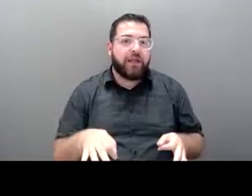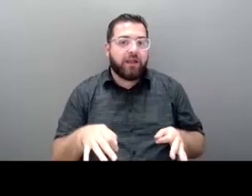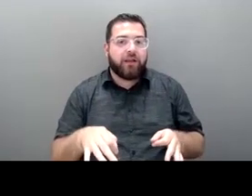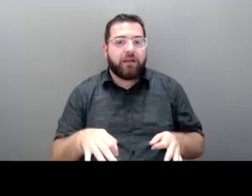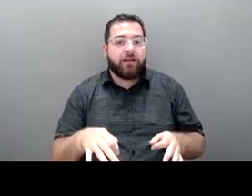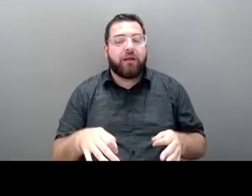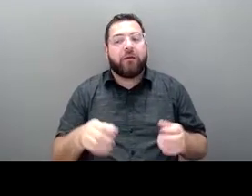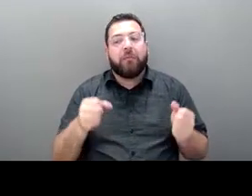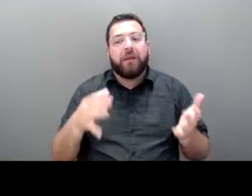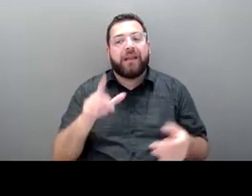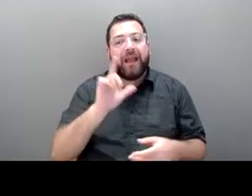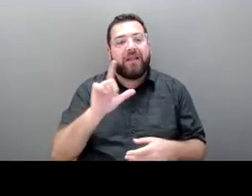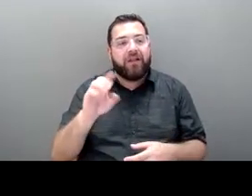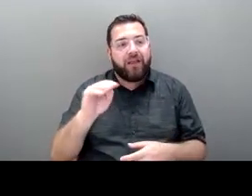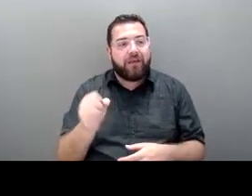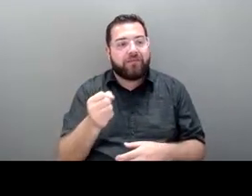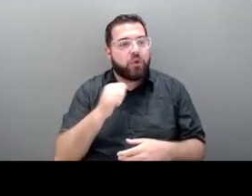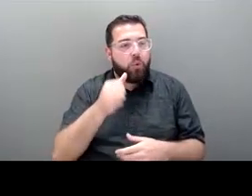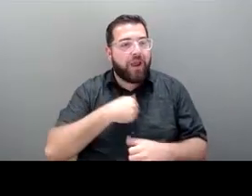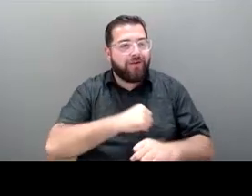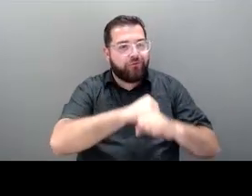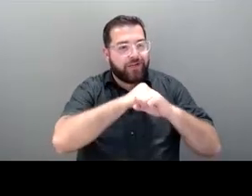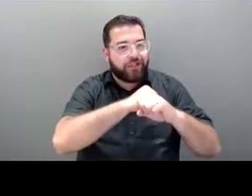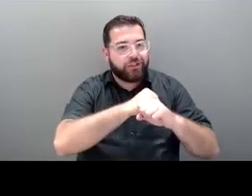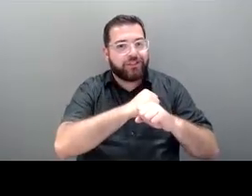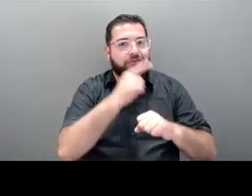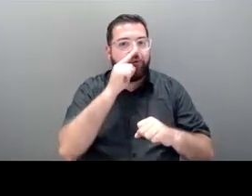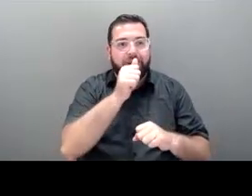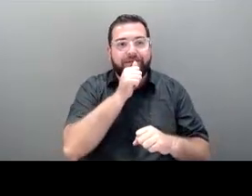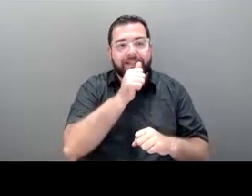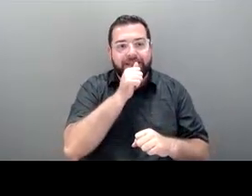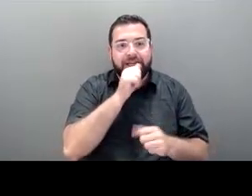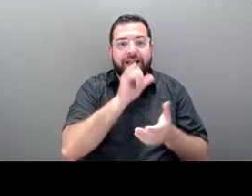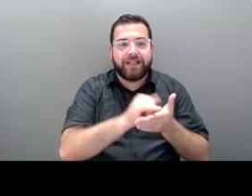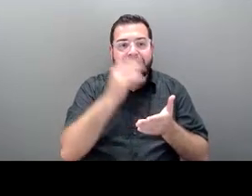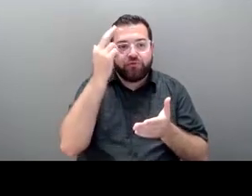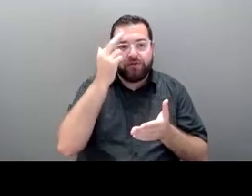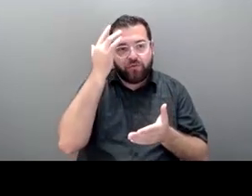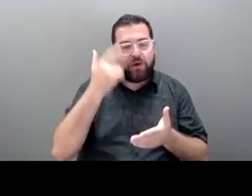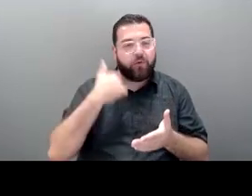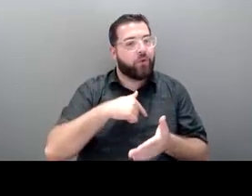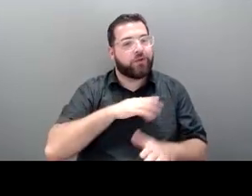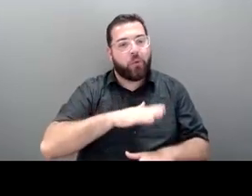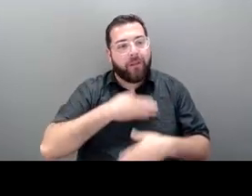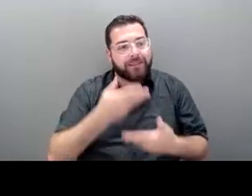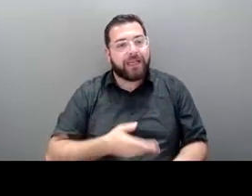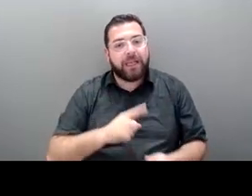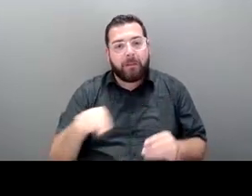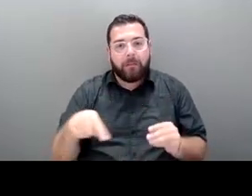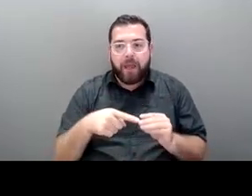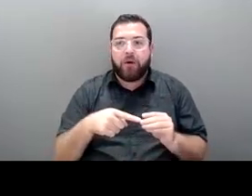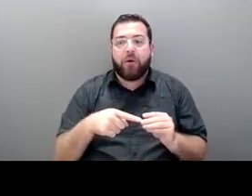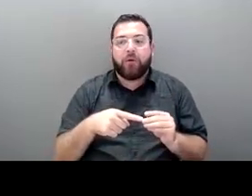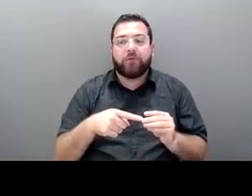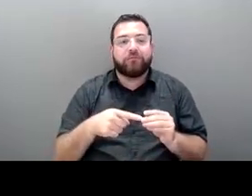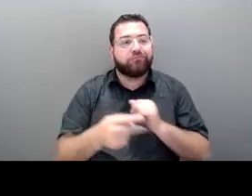LLMs that don't have guardrails, that don't have privacy protections in place is the whole reason that we're sort of so upset about the